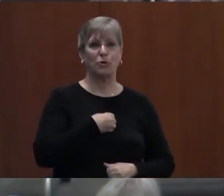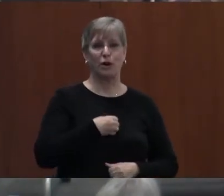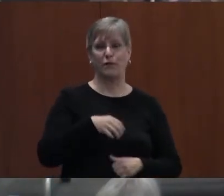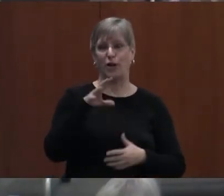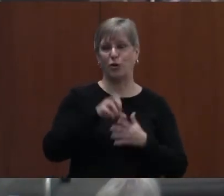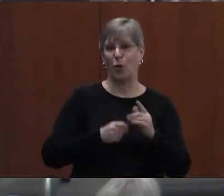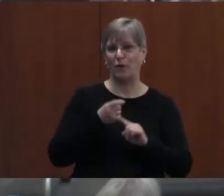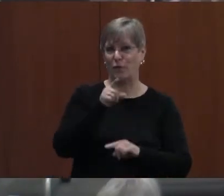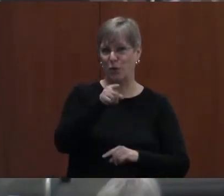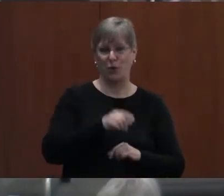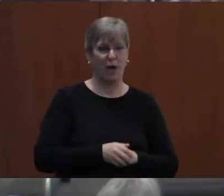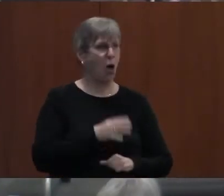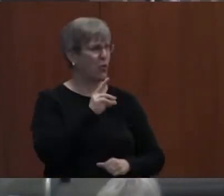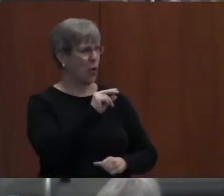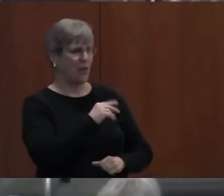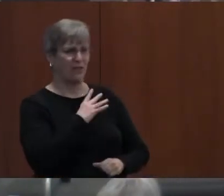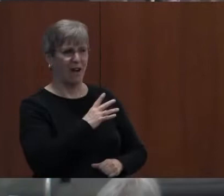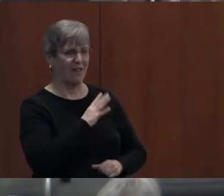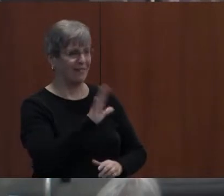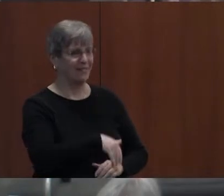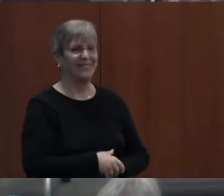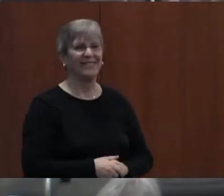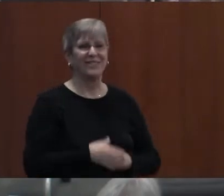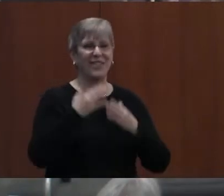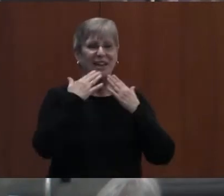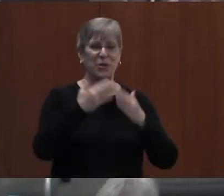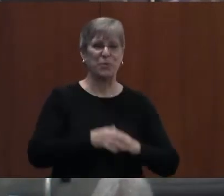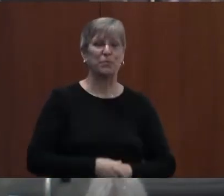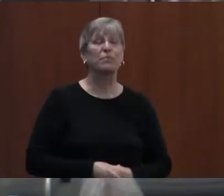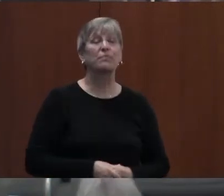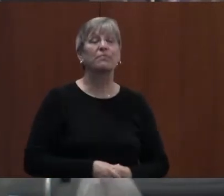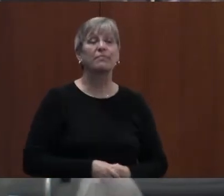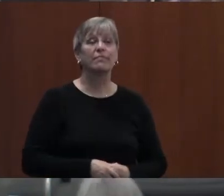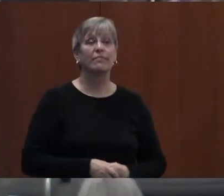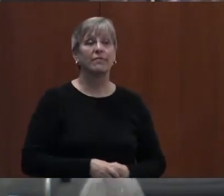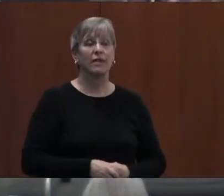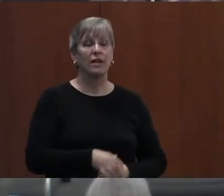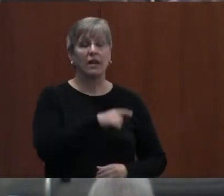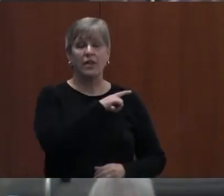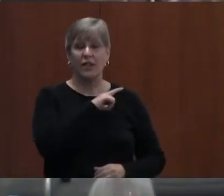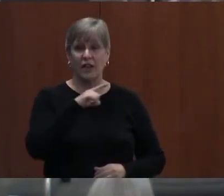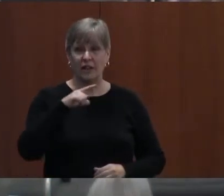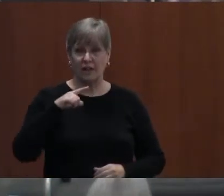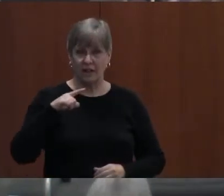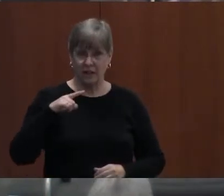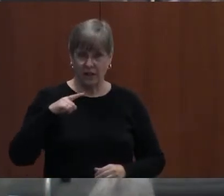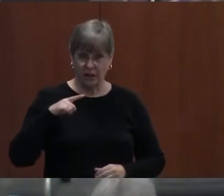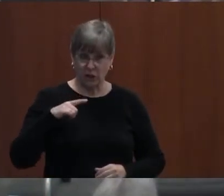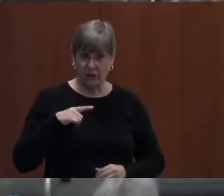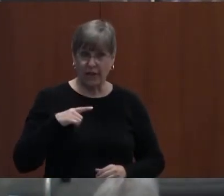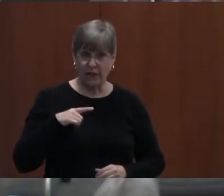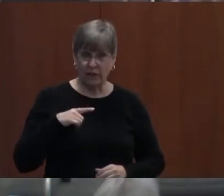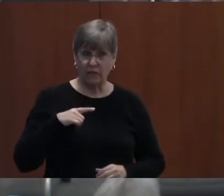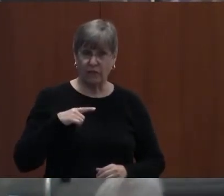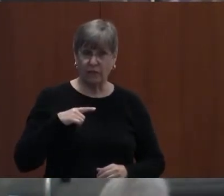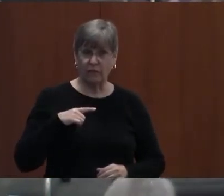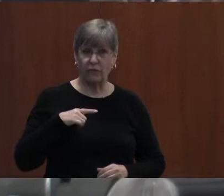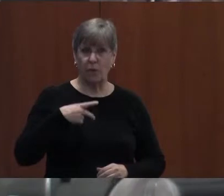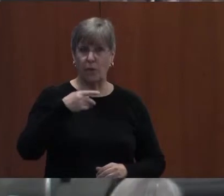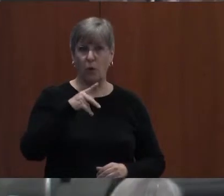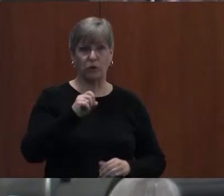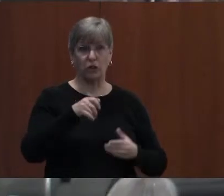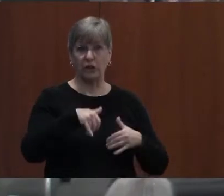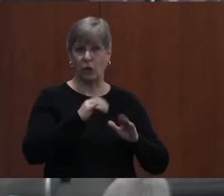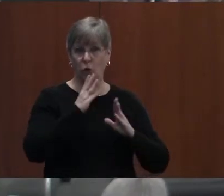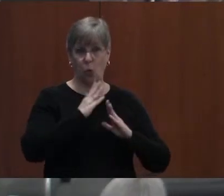took away from you. No, Thank not you. at all. Thank you. The legislative halls are still very quiet. I was